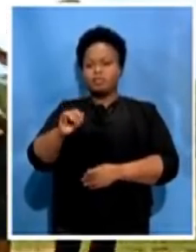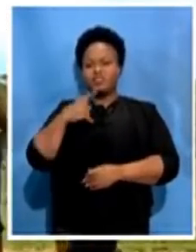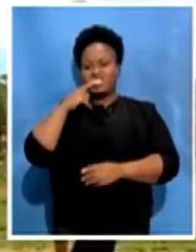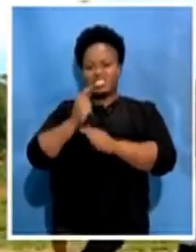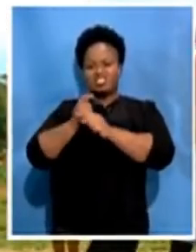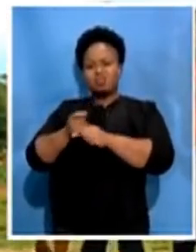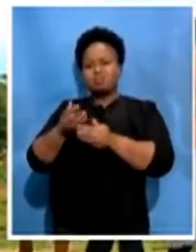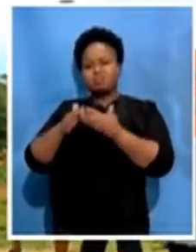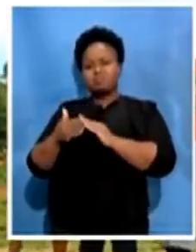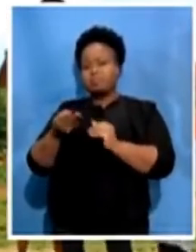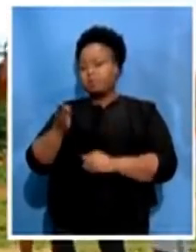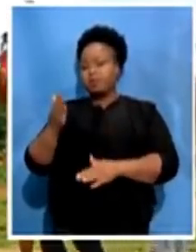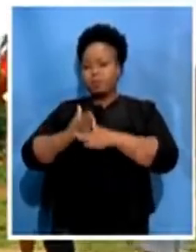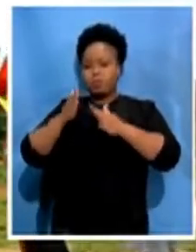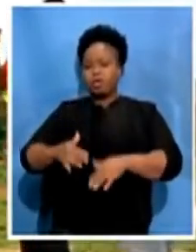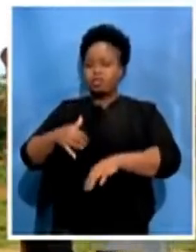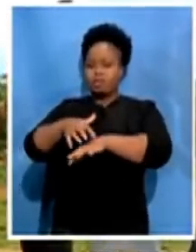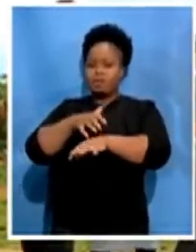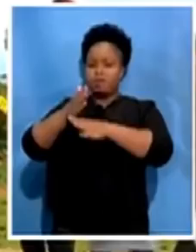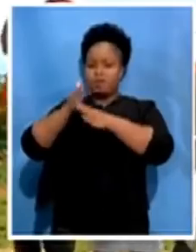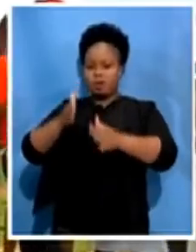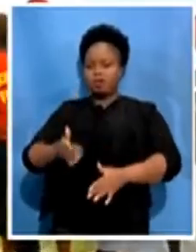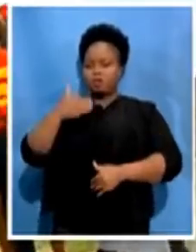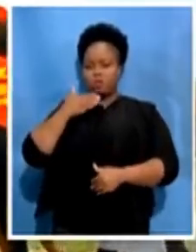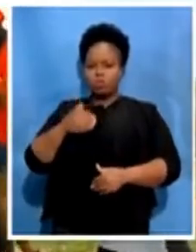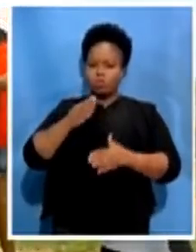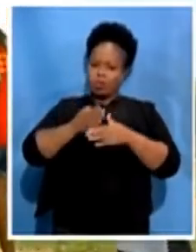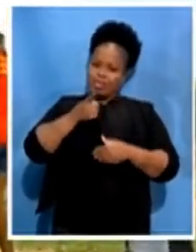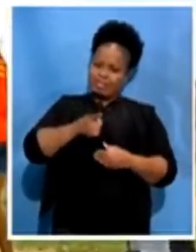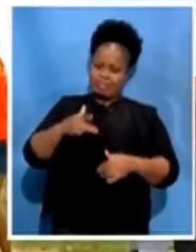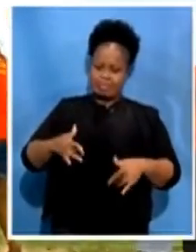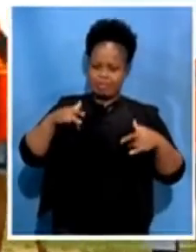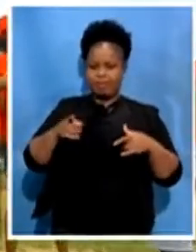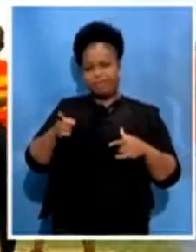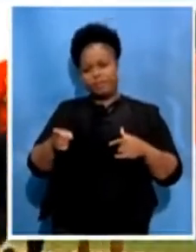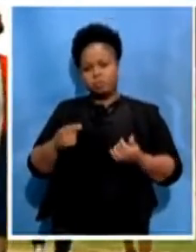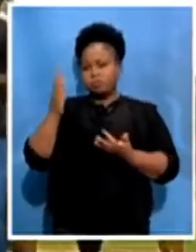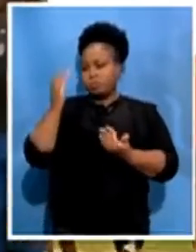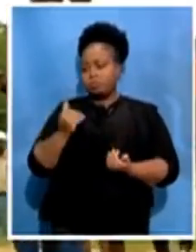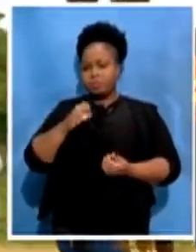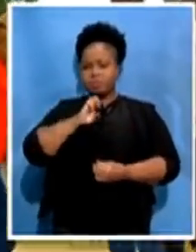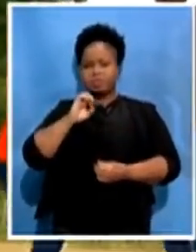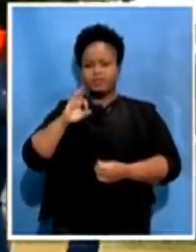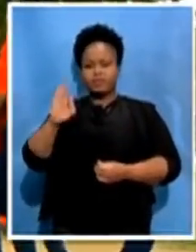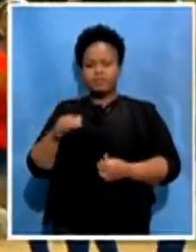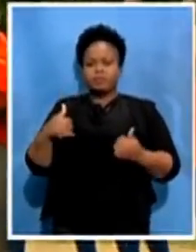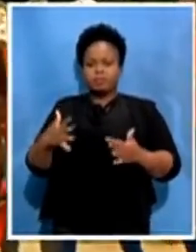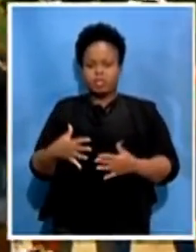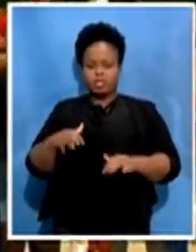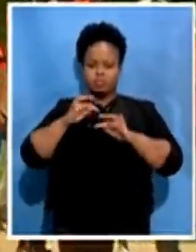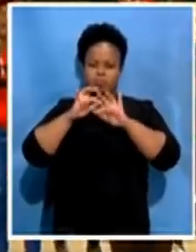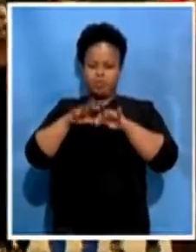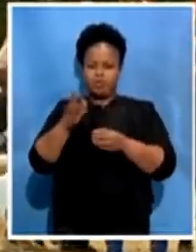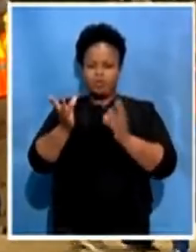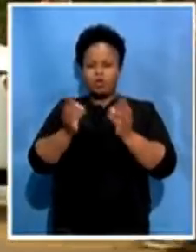work for ZZ2 stay at. We expect that the EFF will start this march in the next few minutes, where they will be marching to